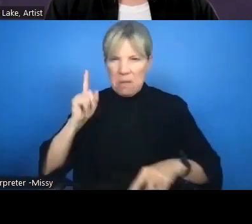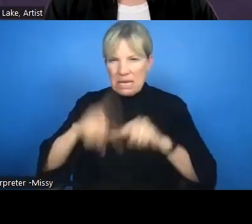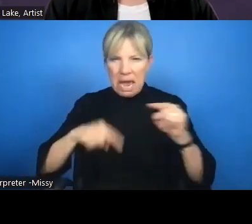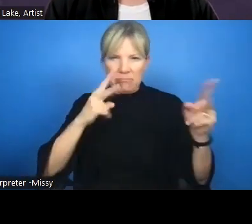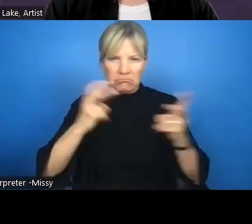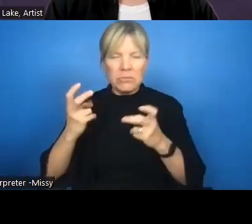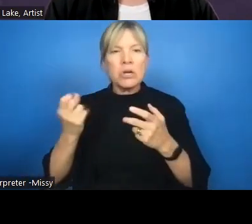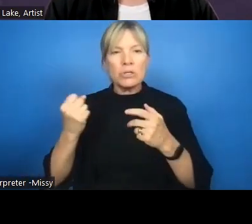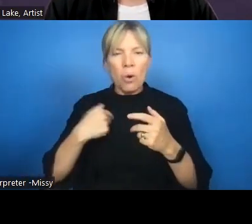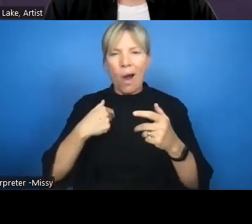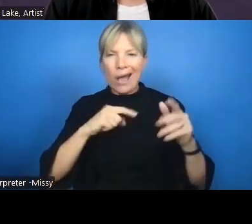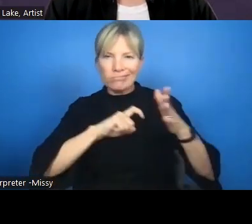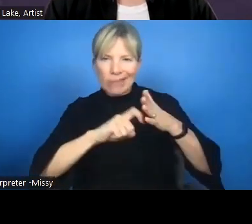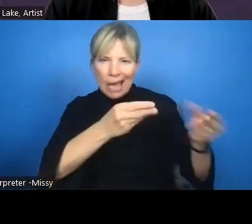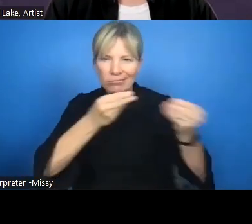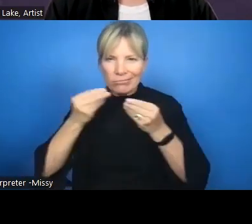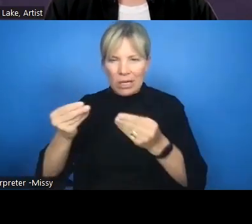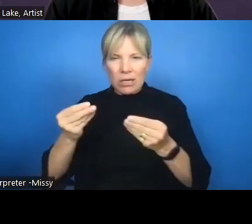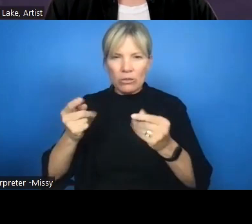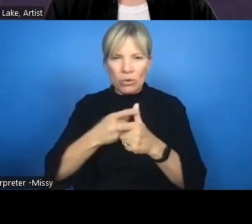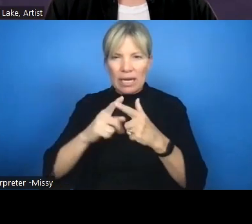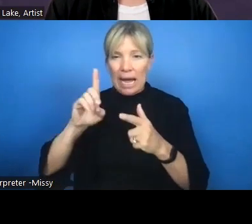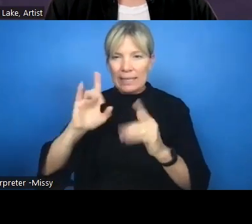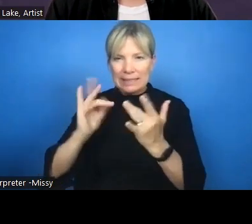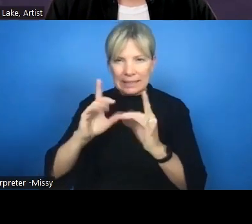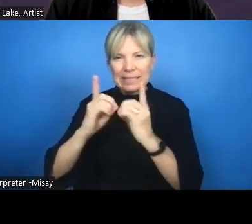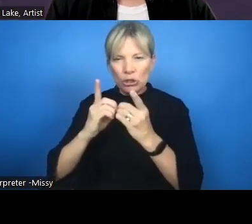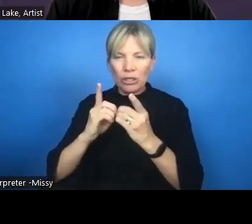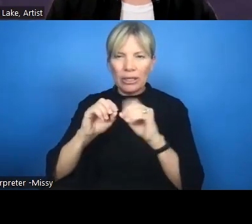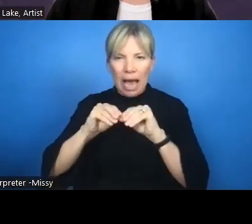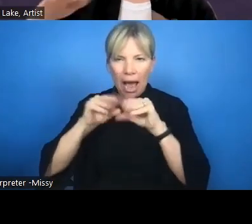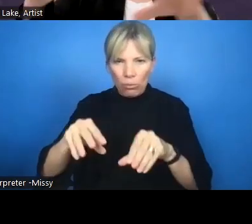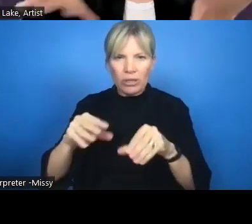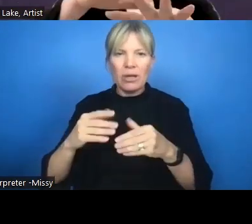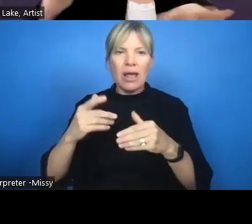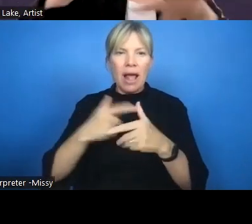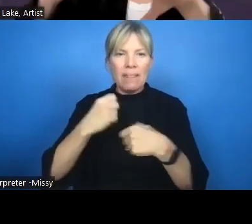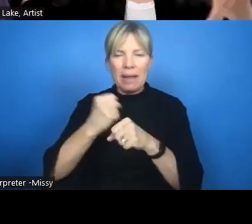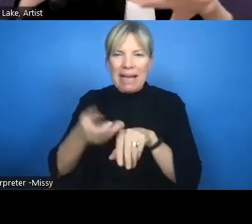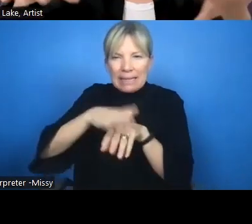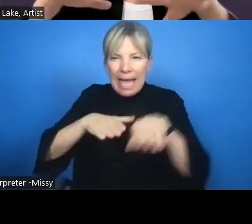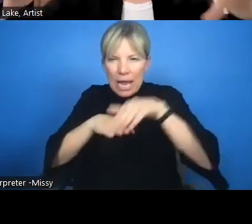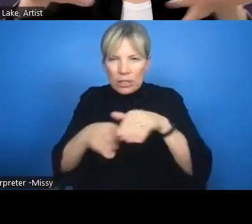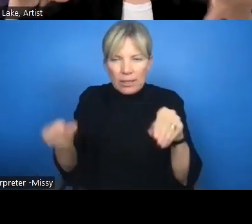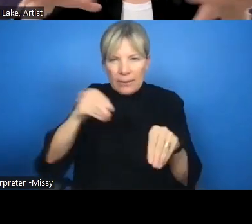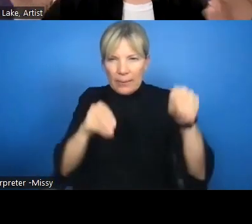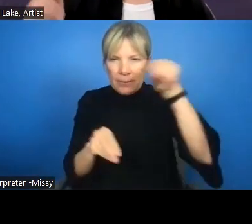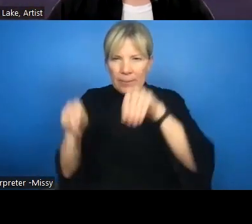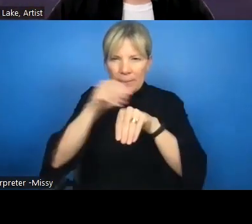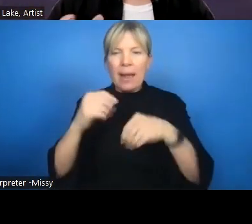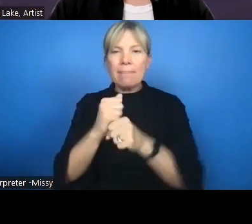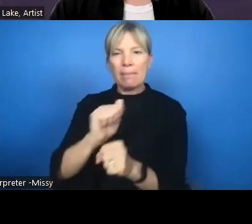Then I digitally output and then the hand cut, and then I make layers and then make my own version